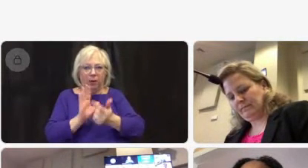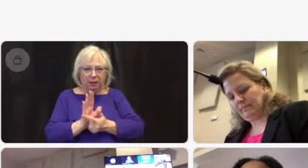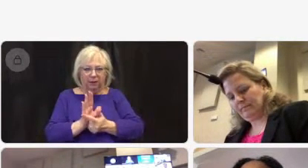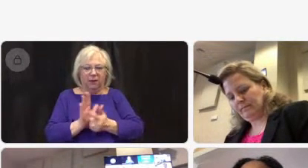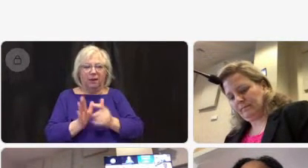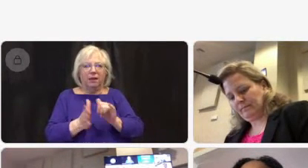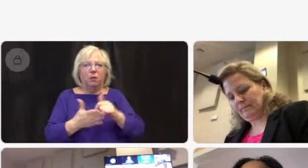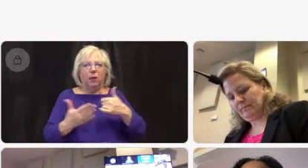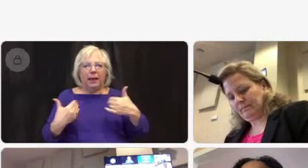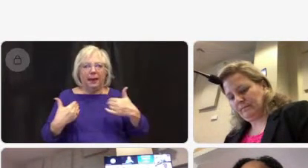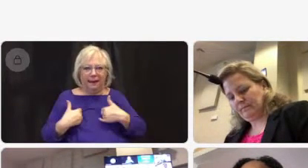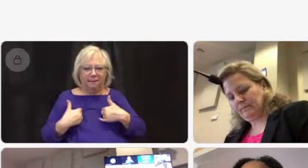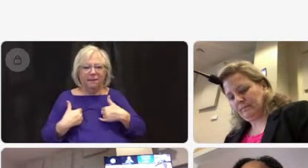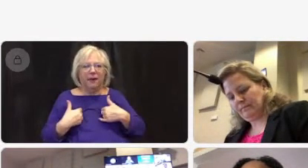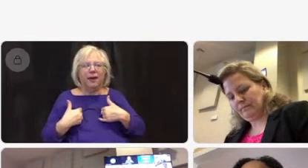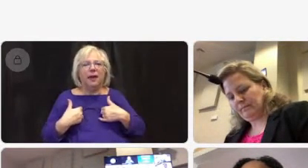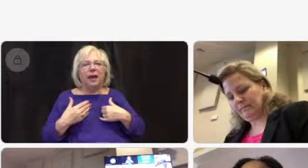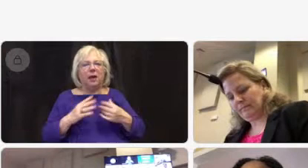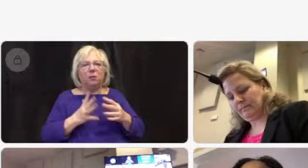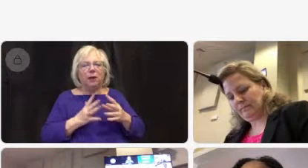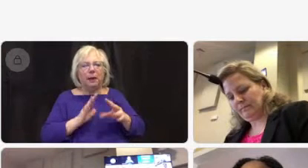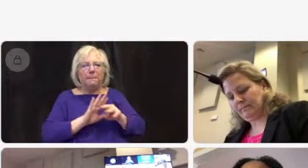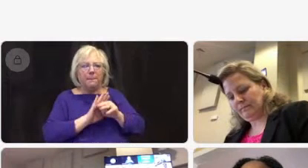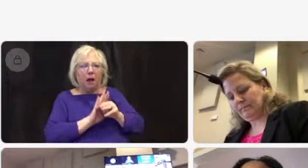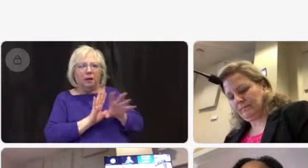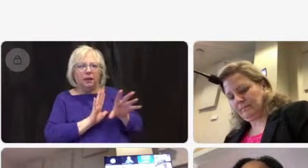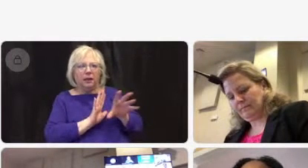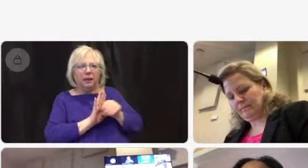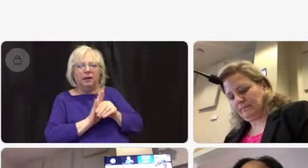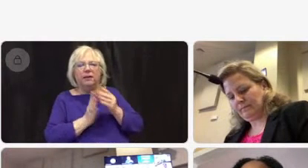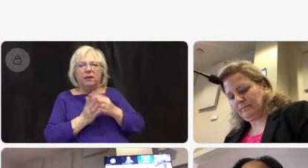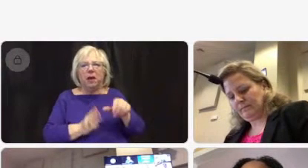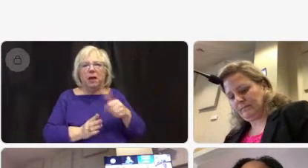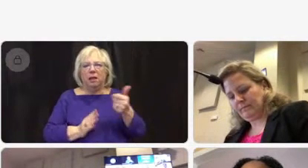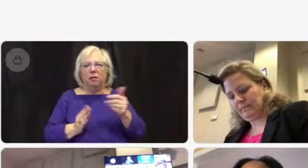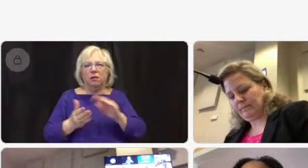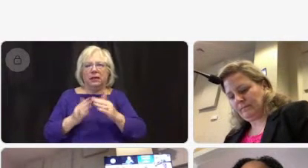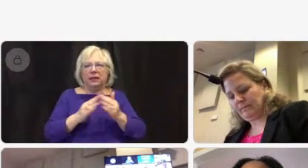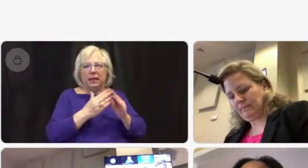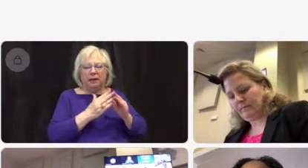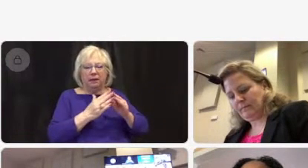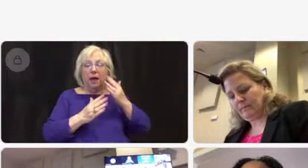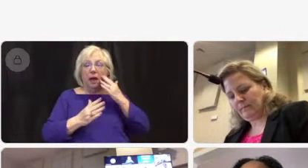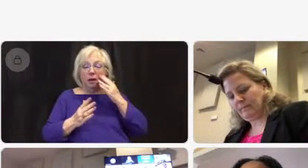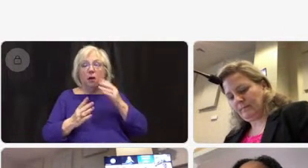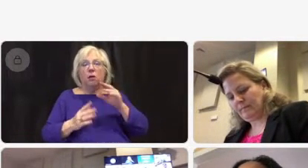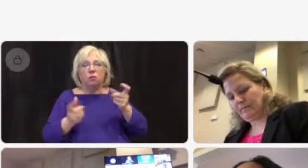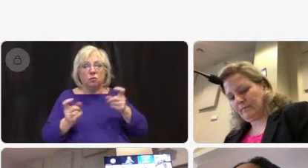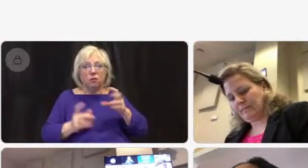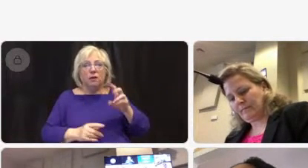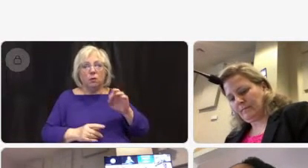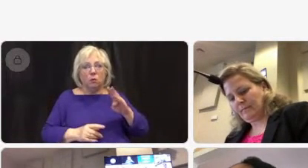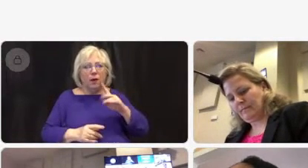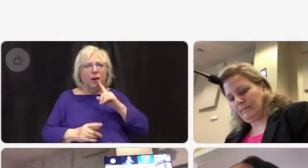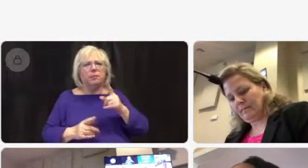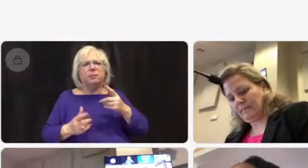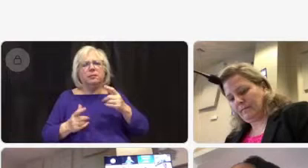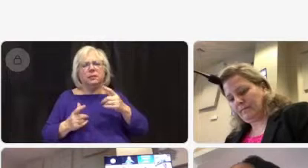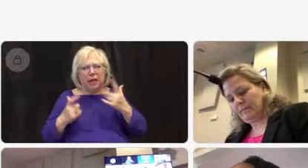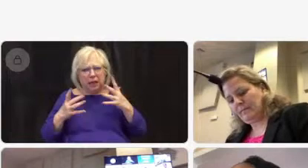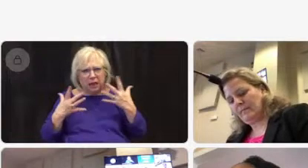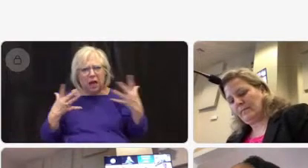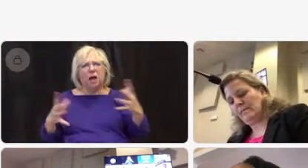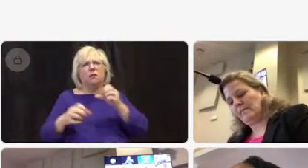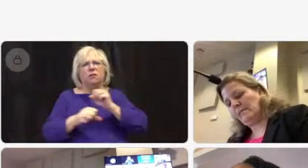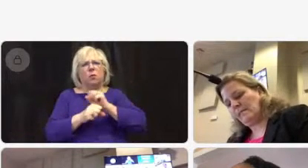we modeled after some other cities. I know a lot of work that Director Webb played a role in that and meeting with different folks